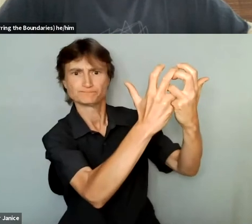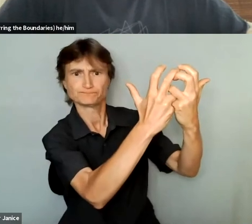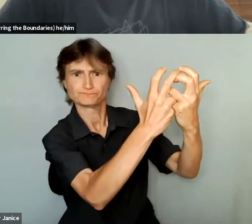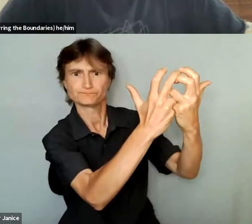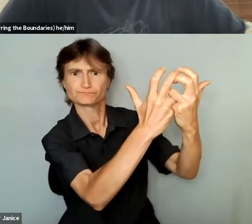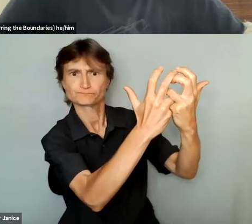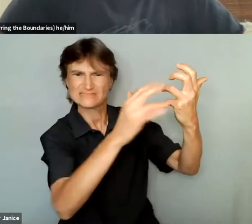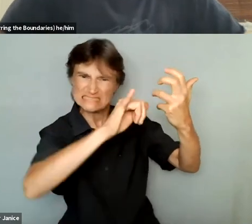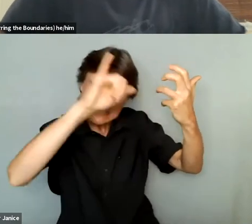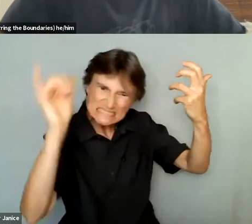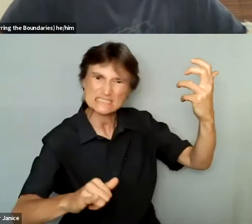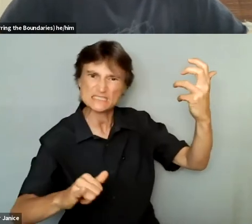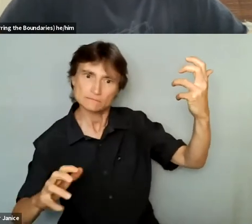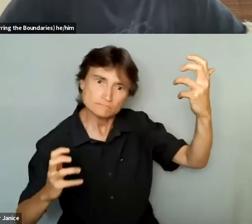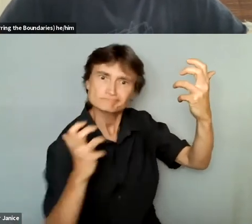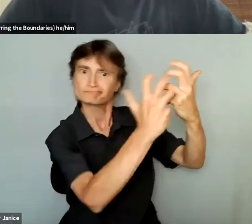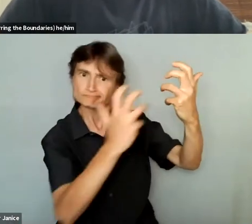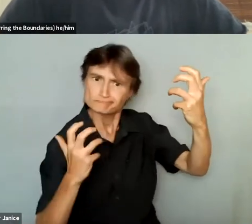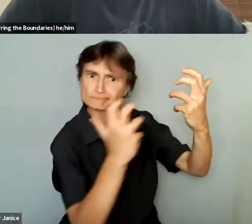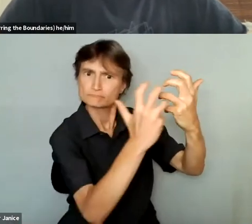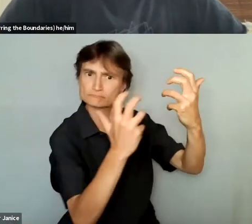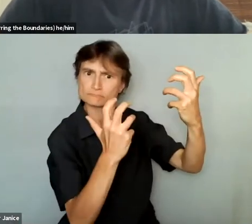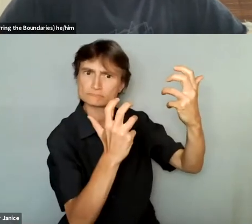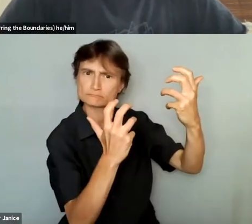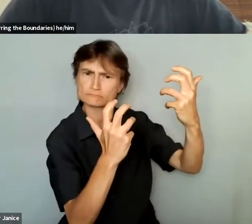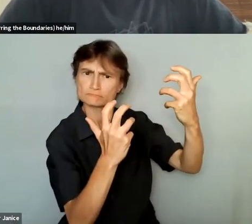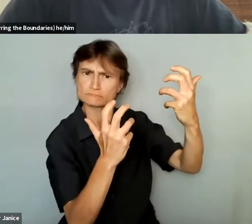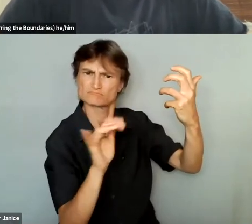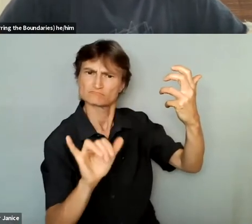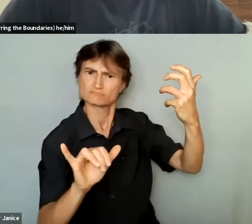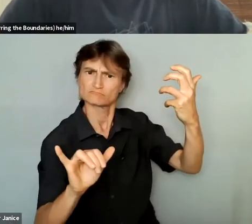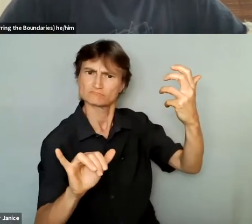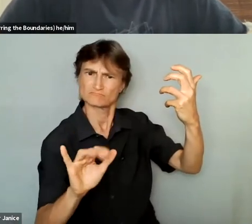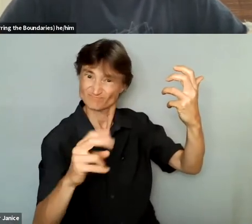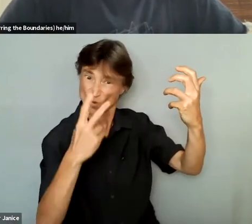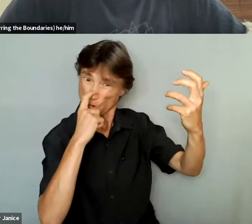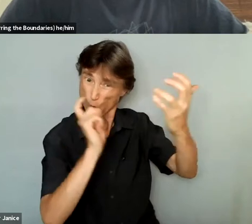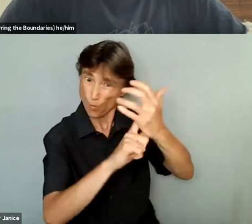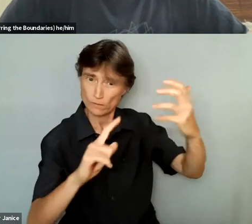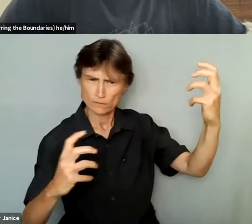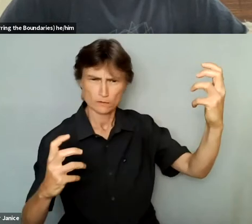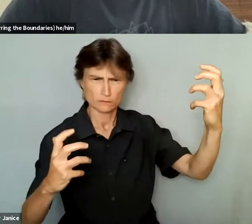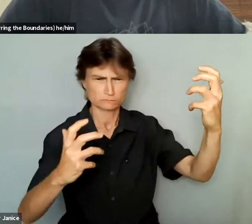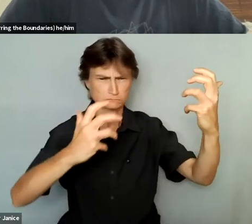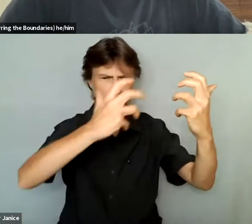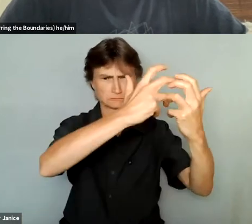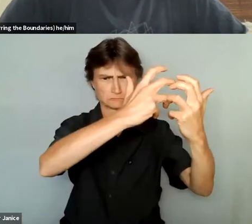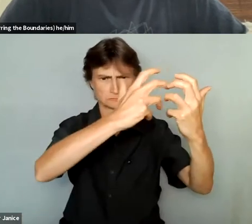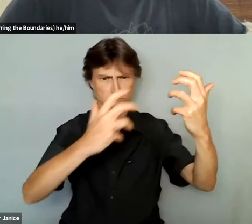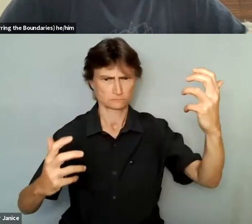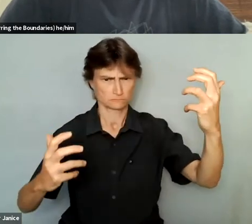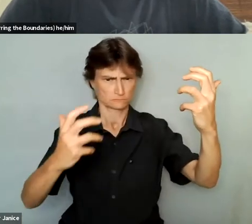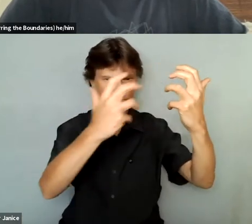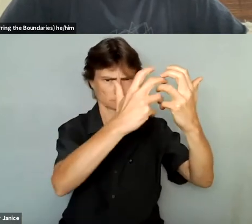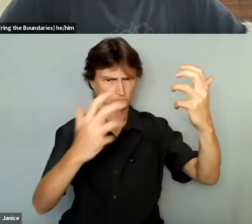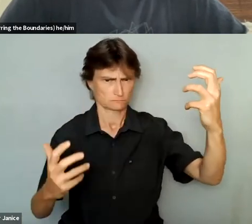there hasn't been really much room for one to engage with